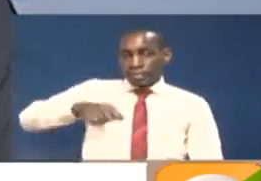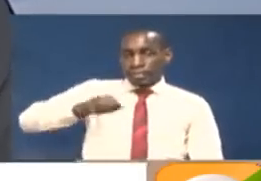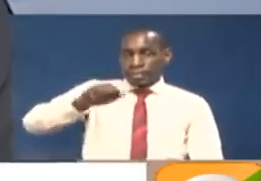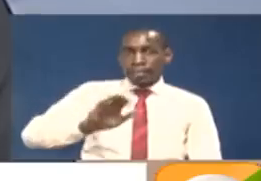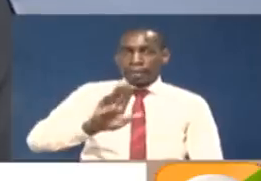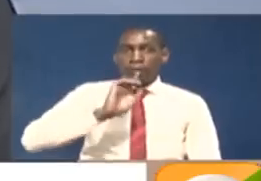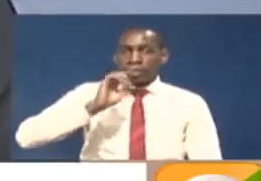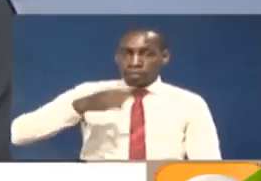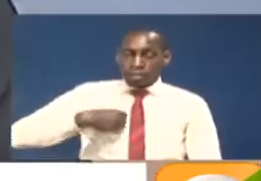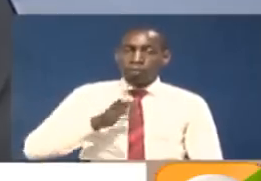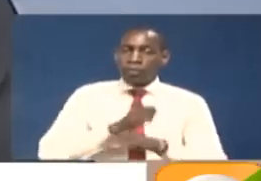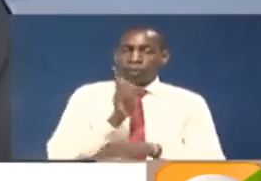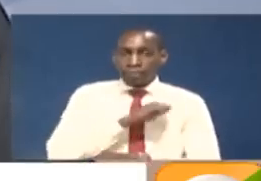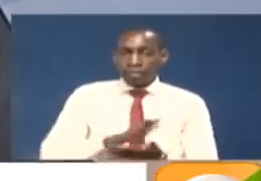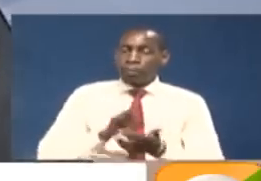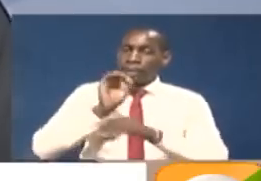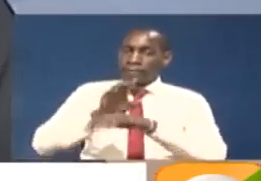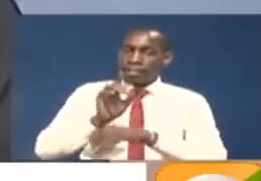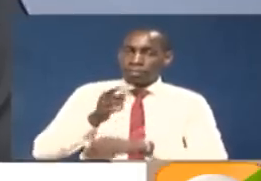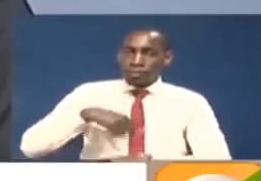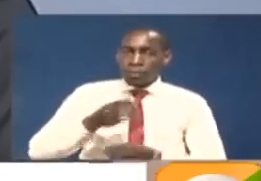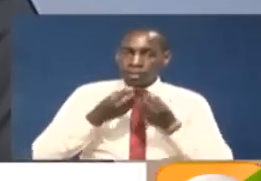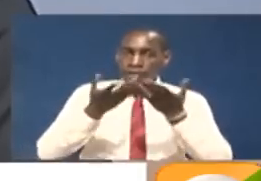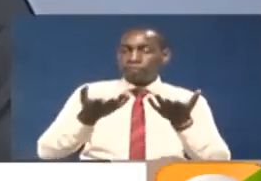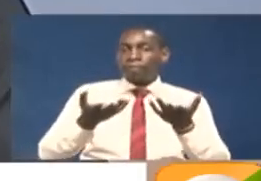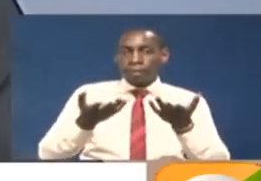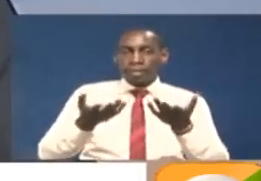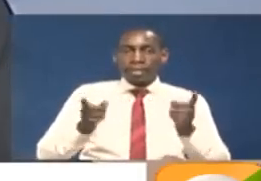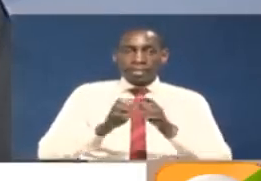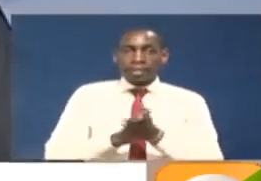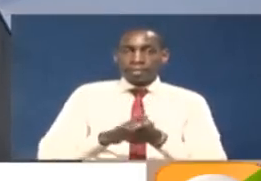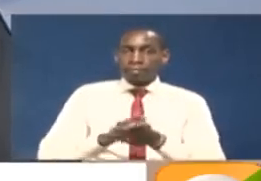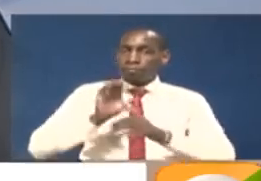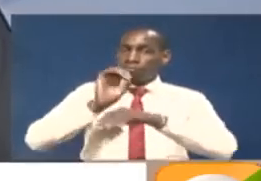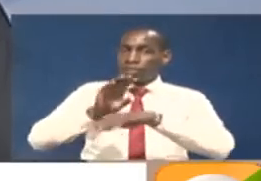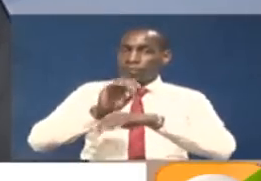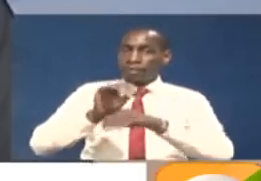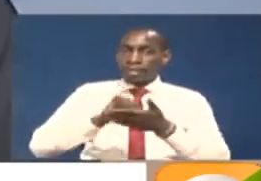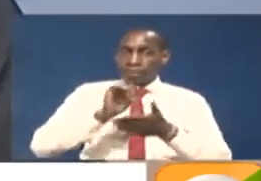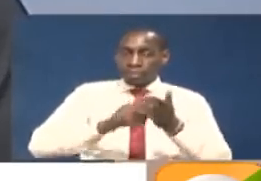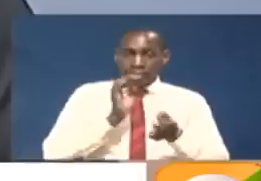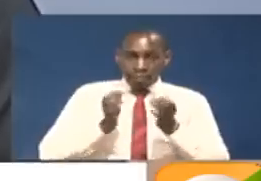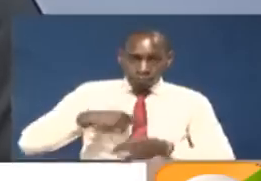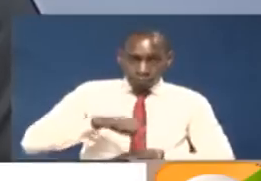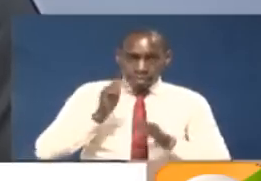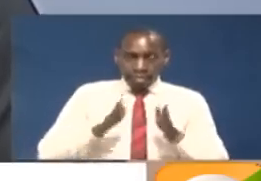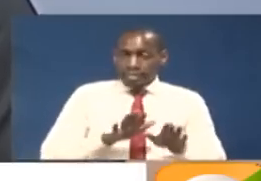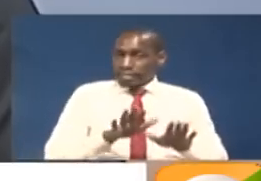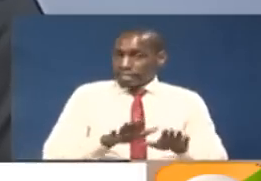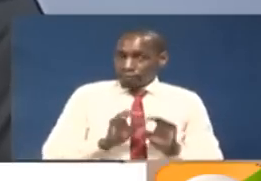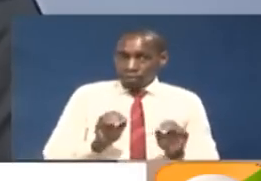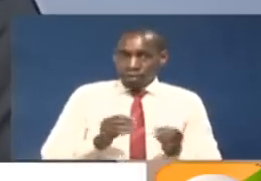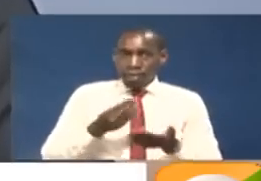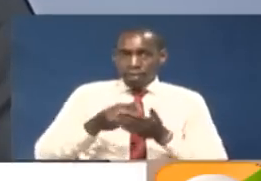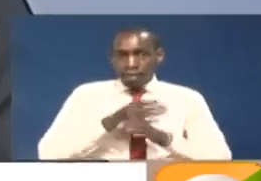Yes, you have told us, warned us, advised us, notified us, and even counseled us that if we as Kenyans are not